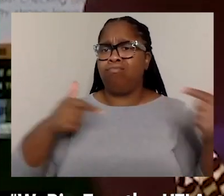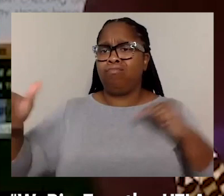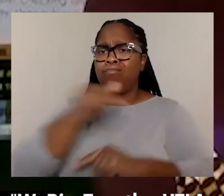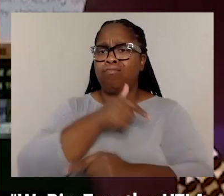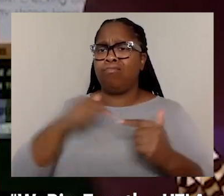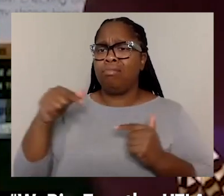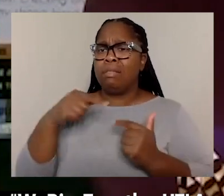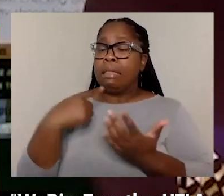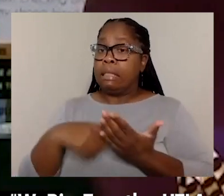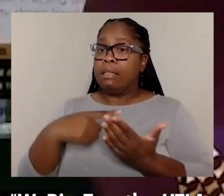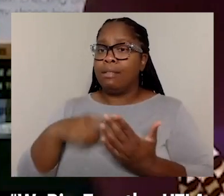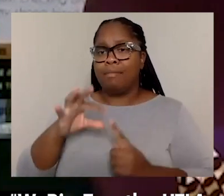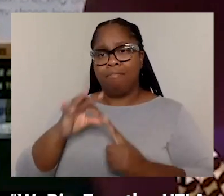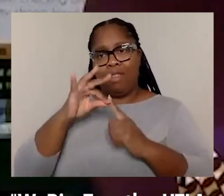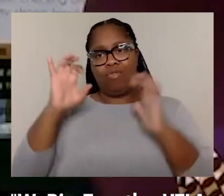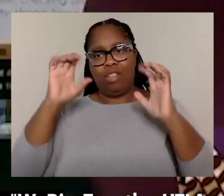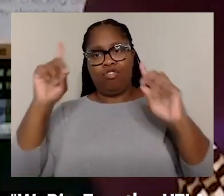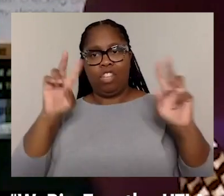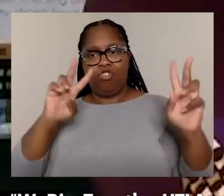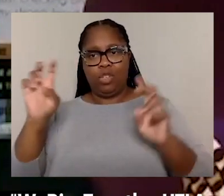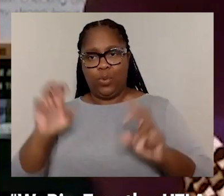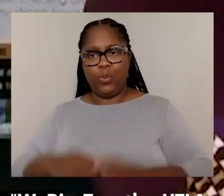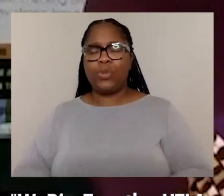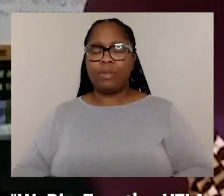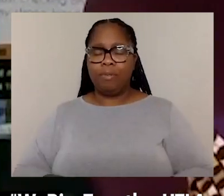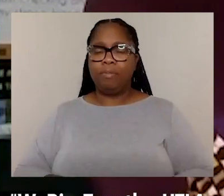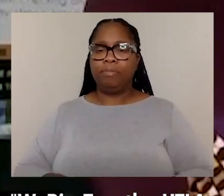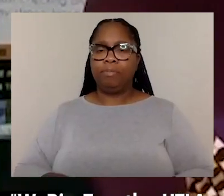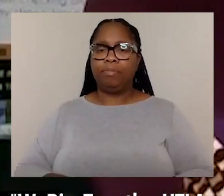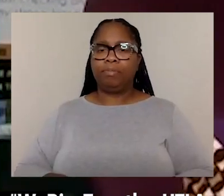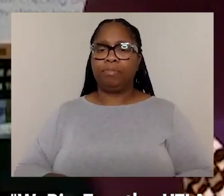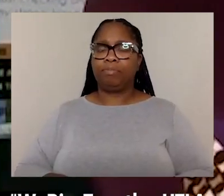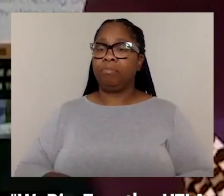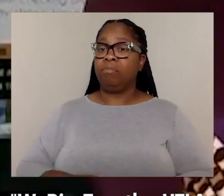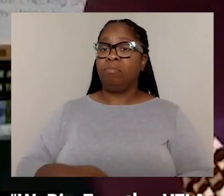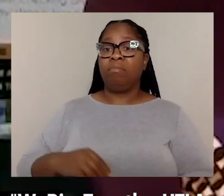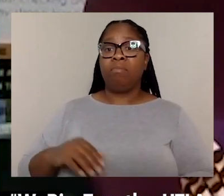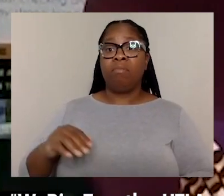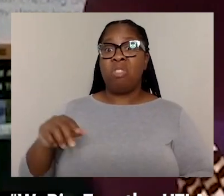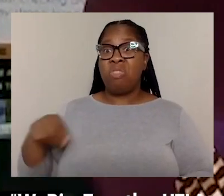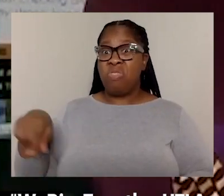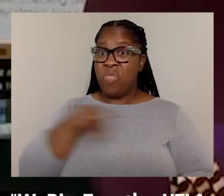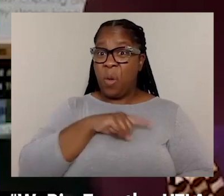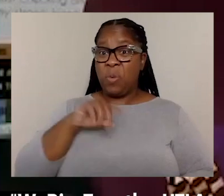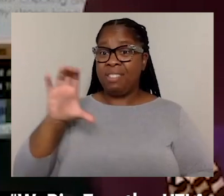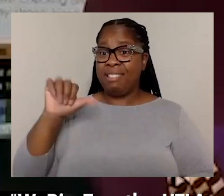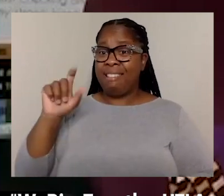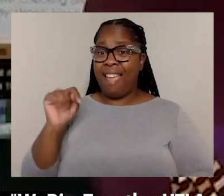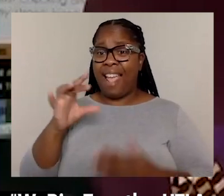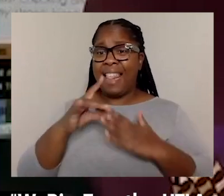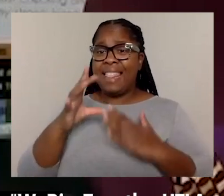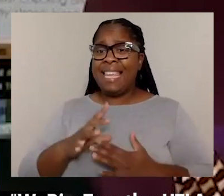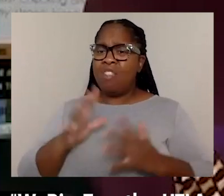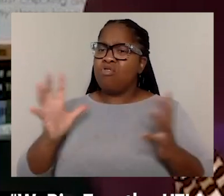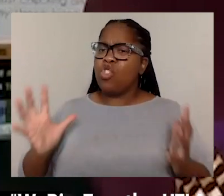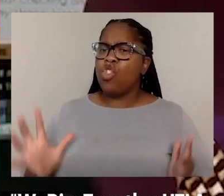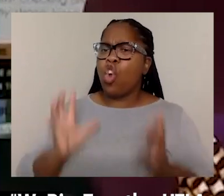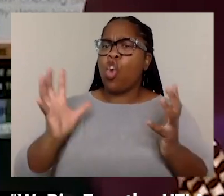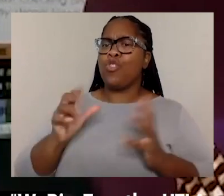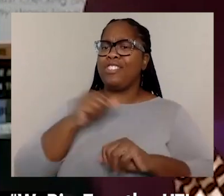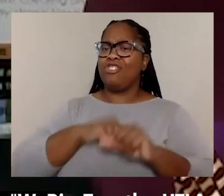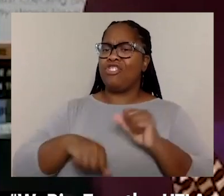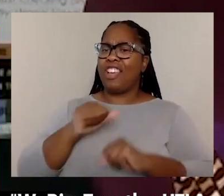special education. In the threads, those CAT leaders encourage each other.